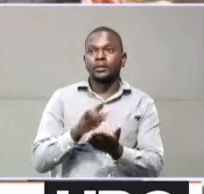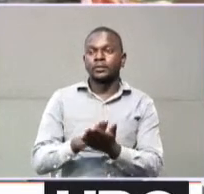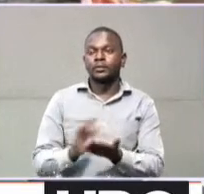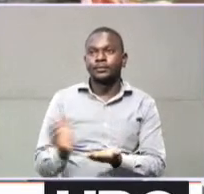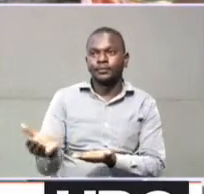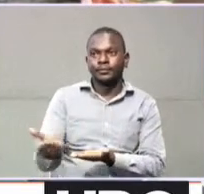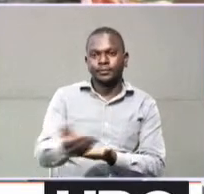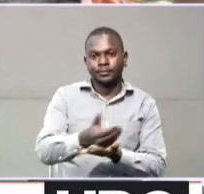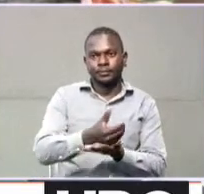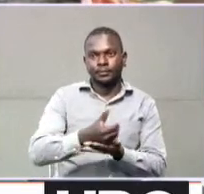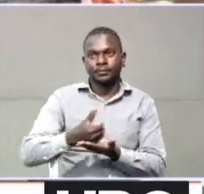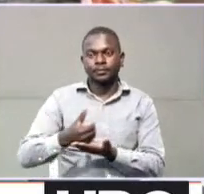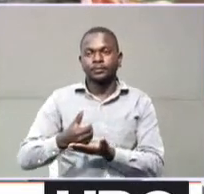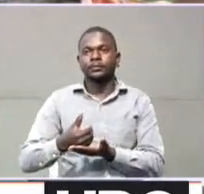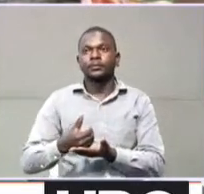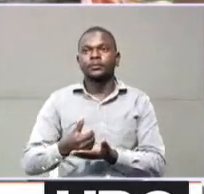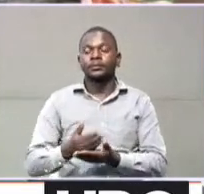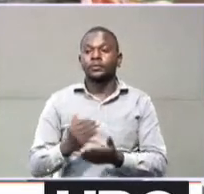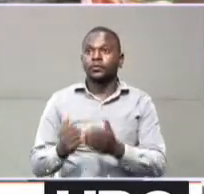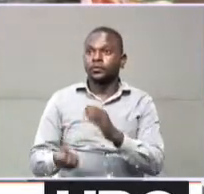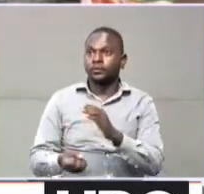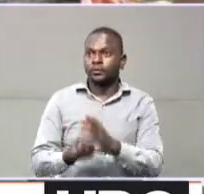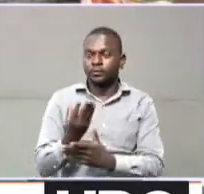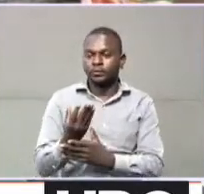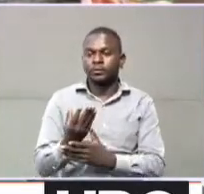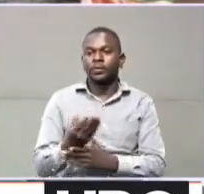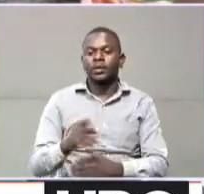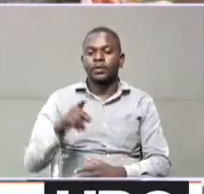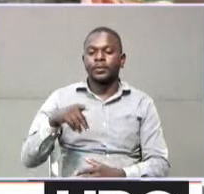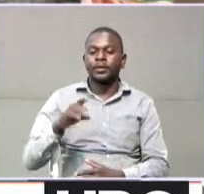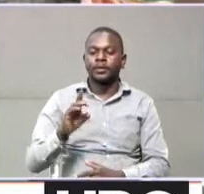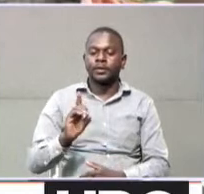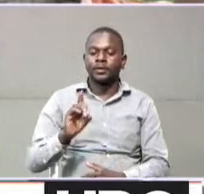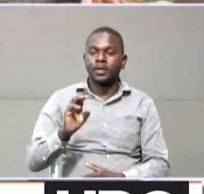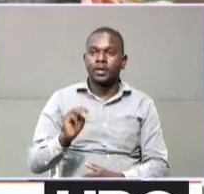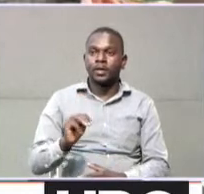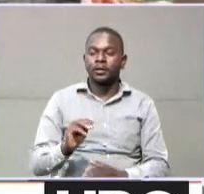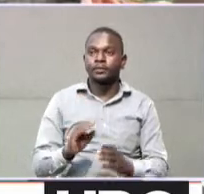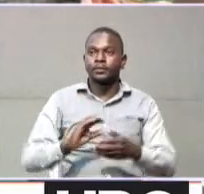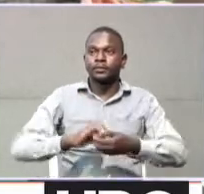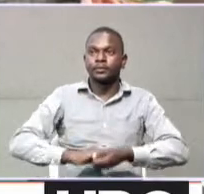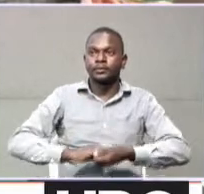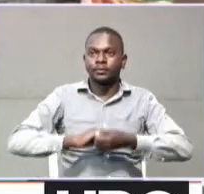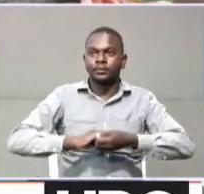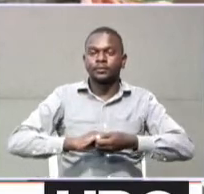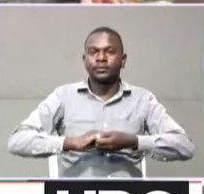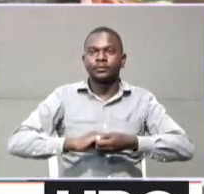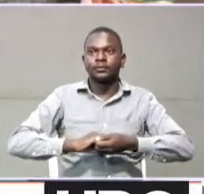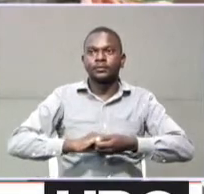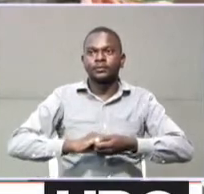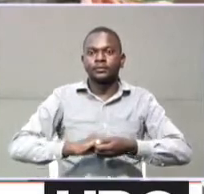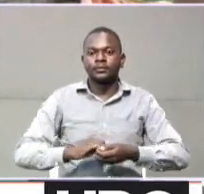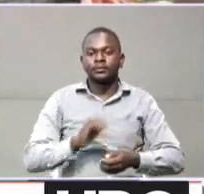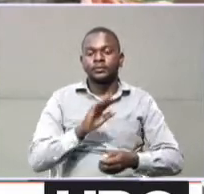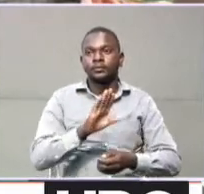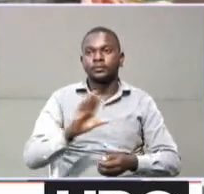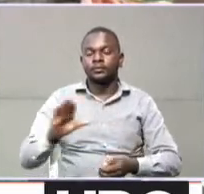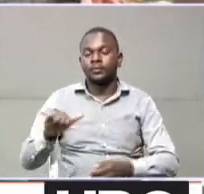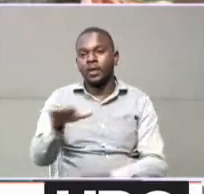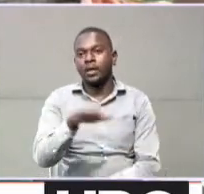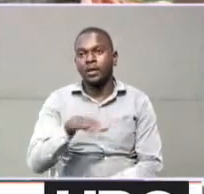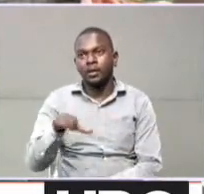households and finalize the establishment of pdm circles in all the parishes under their respective